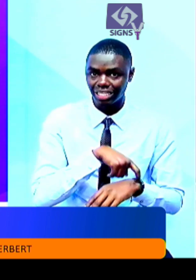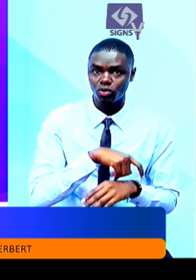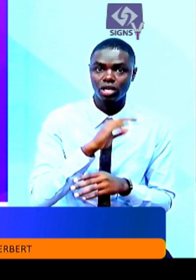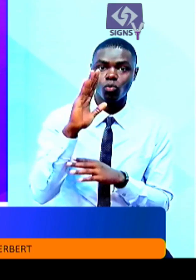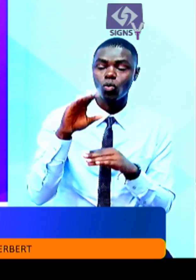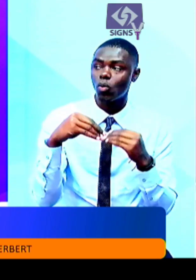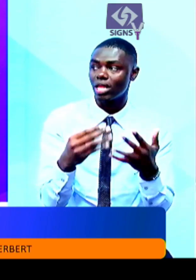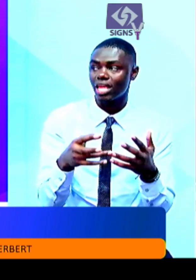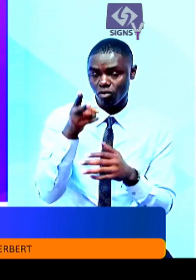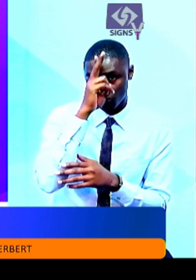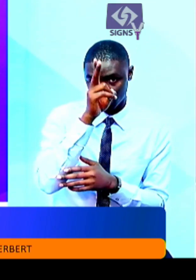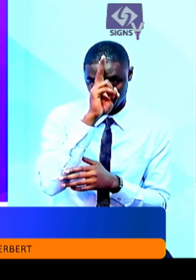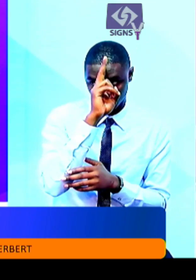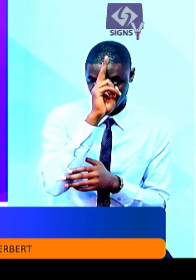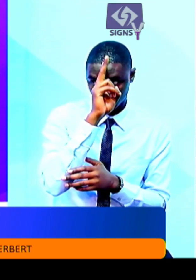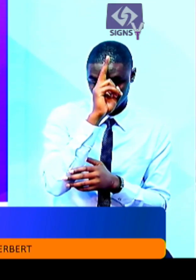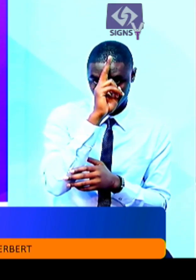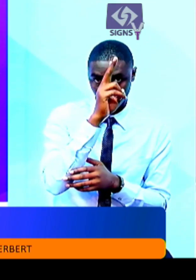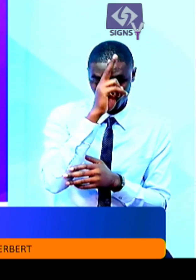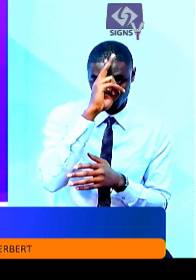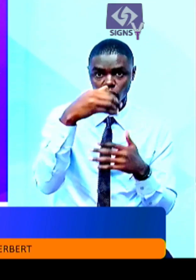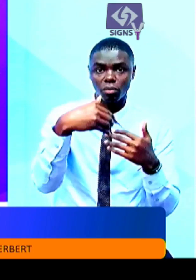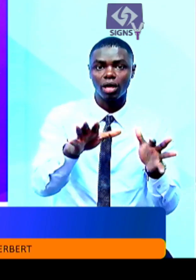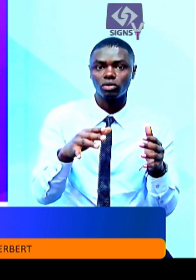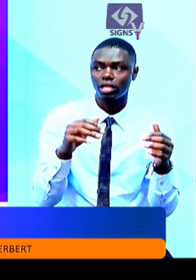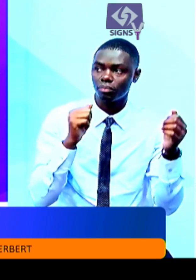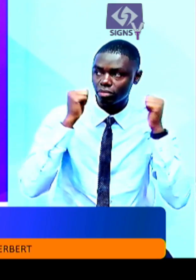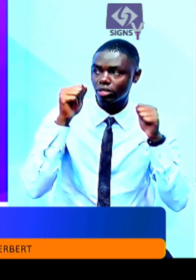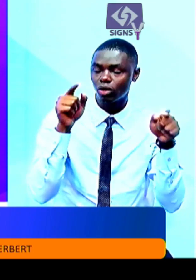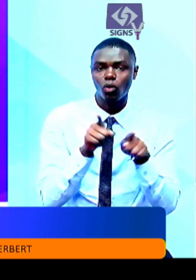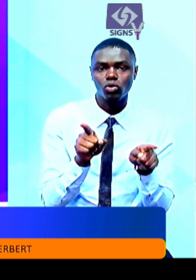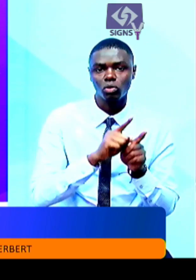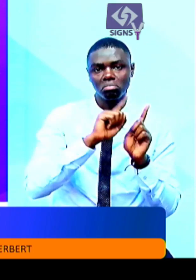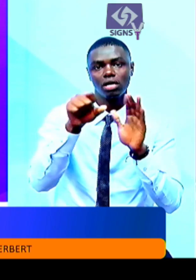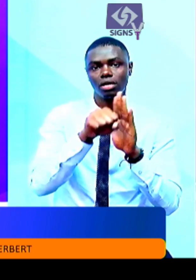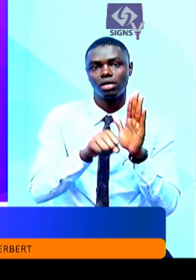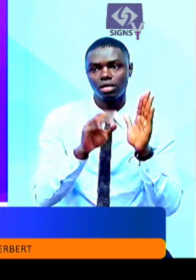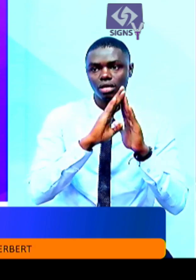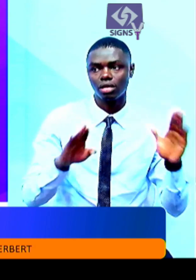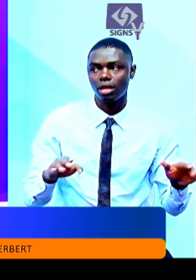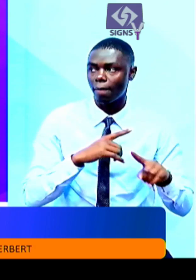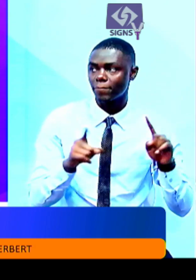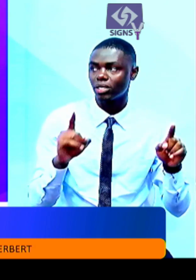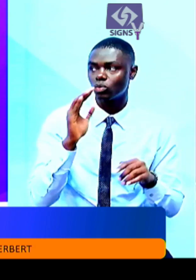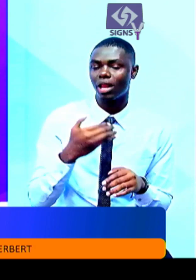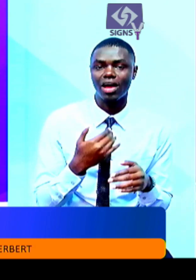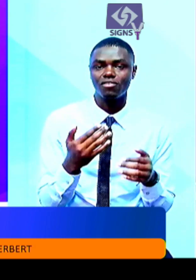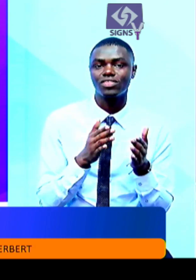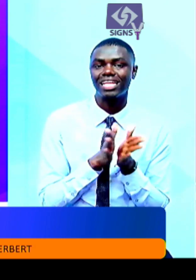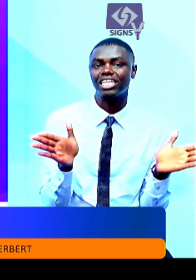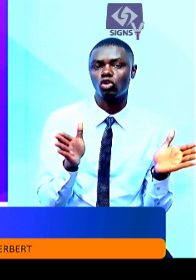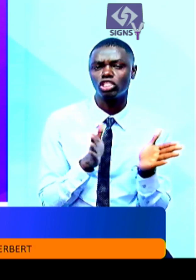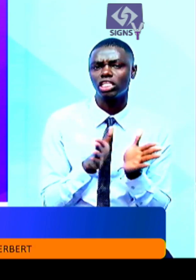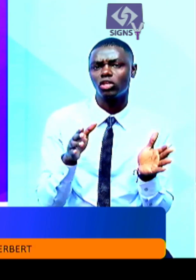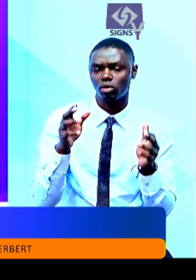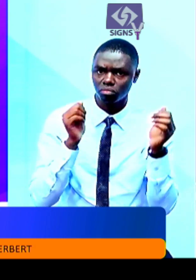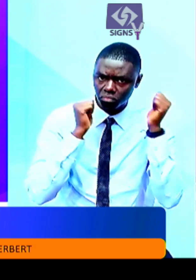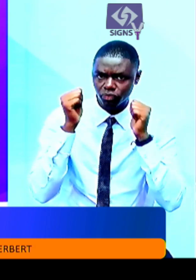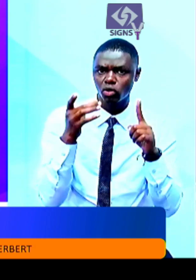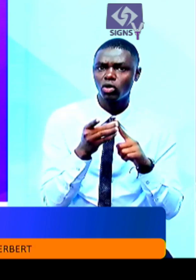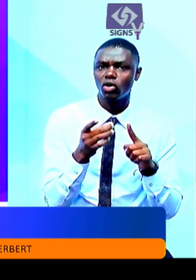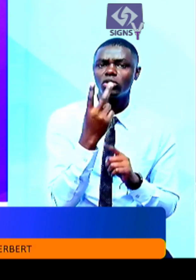give policemen will be out and the military will escort you to State House. Yeah. But you should have your general. Who is your general? So on 25th,